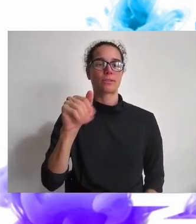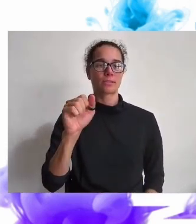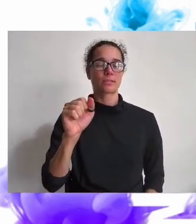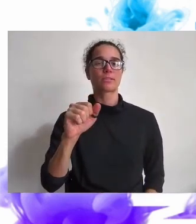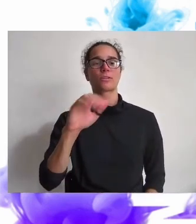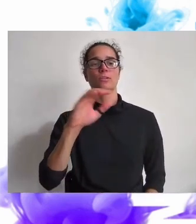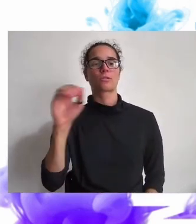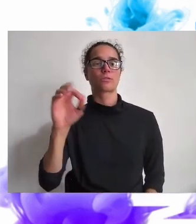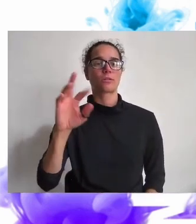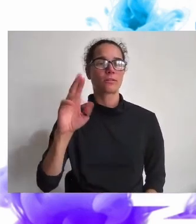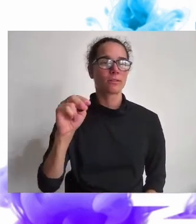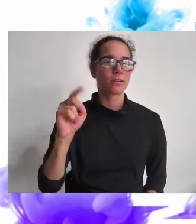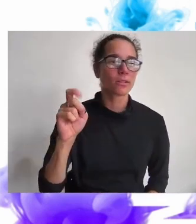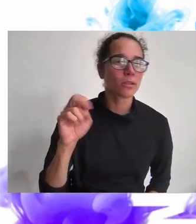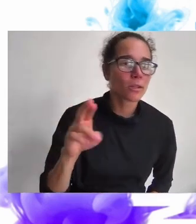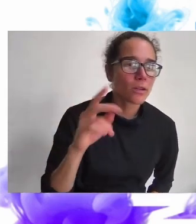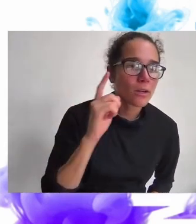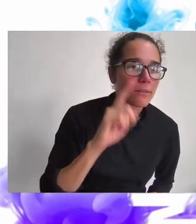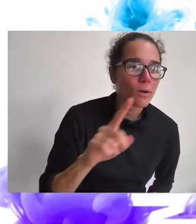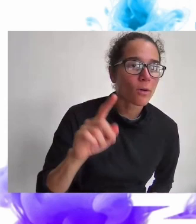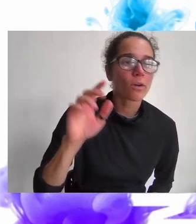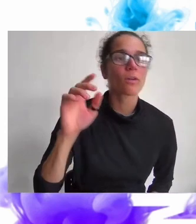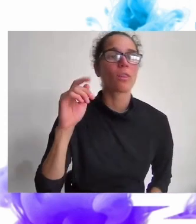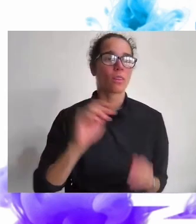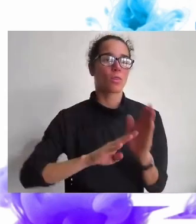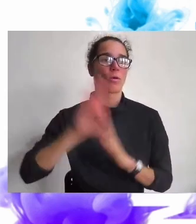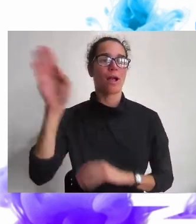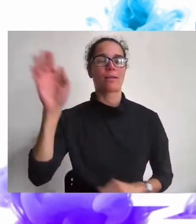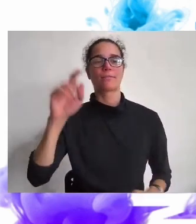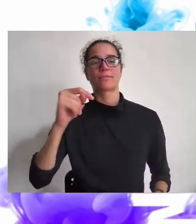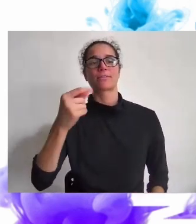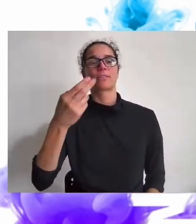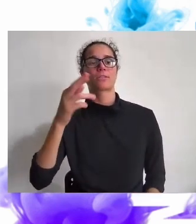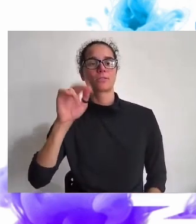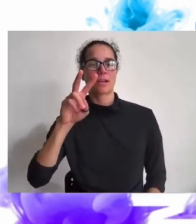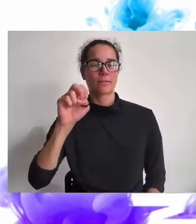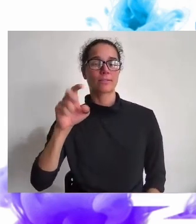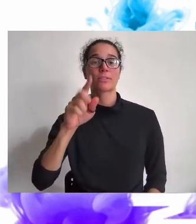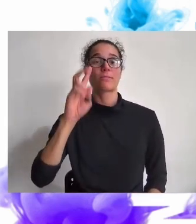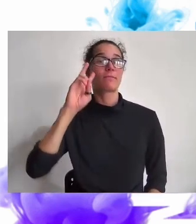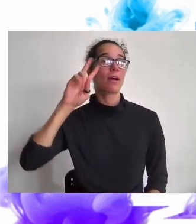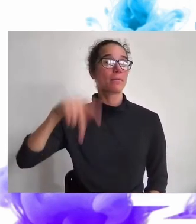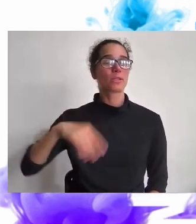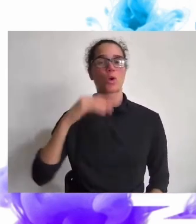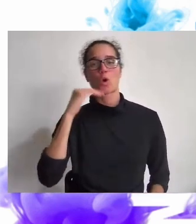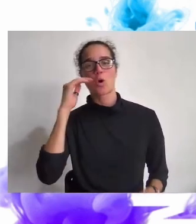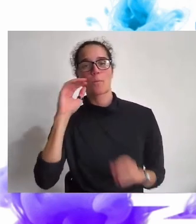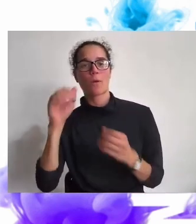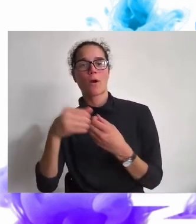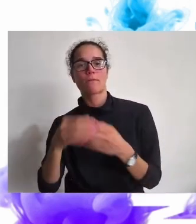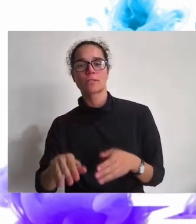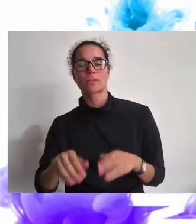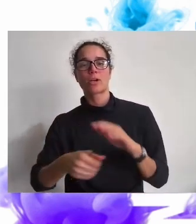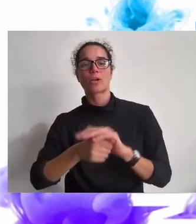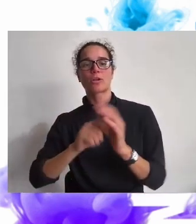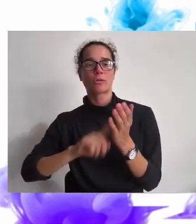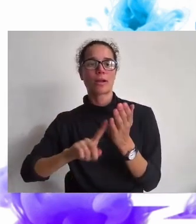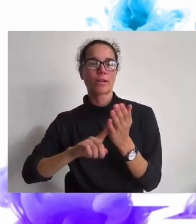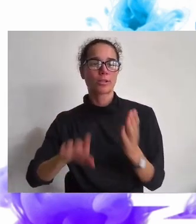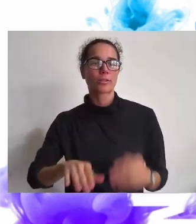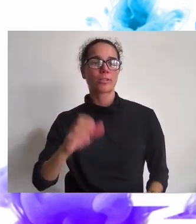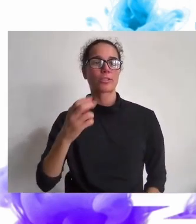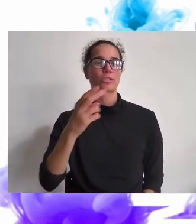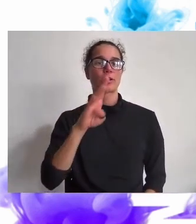Thrive. She is vice president and home office underwriter at Chubb. Next, we